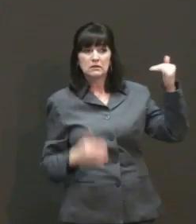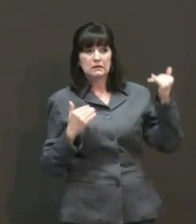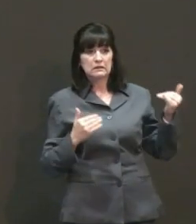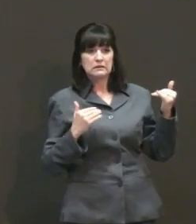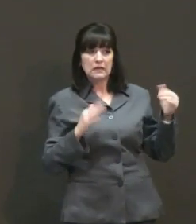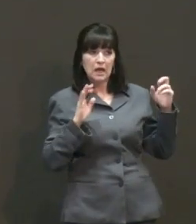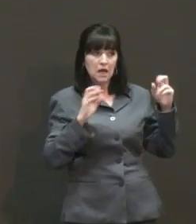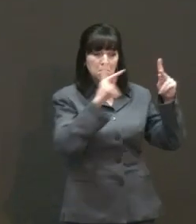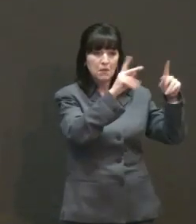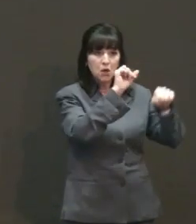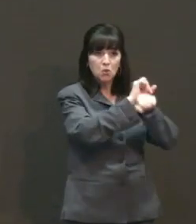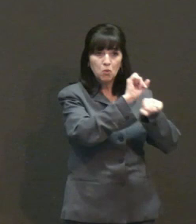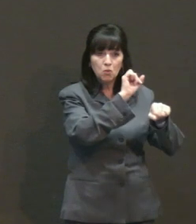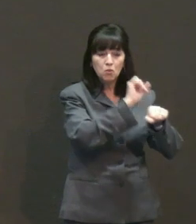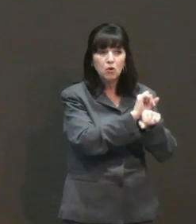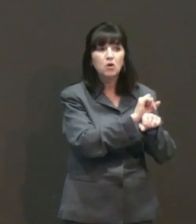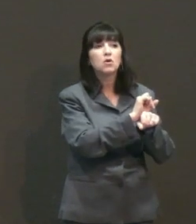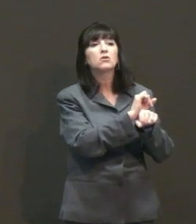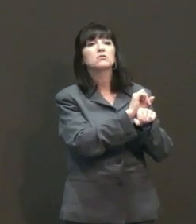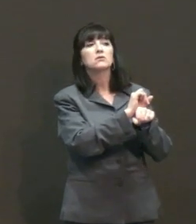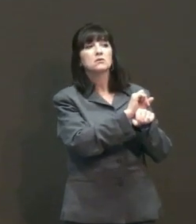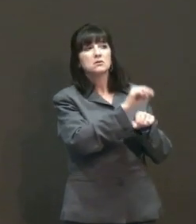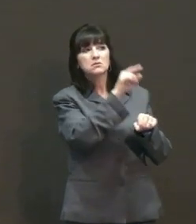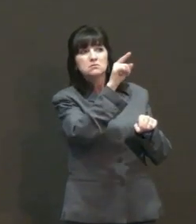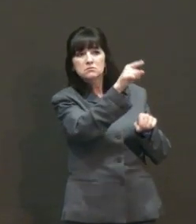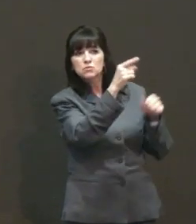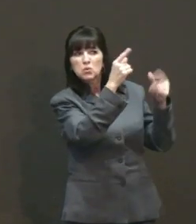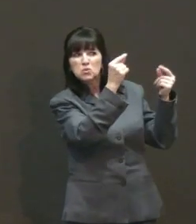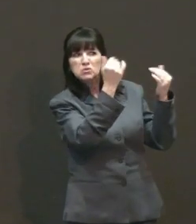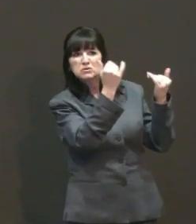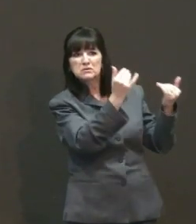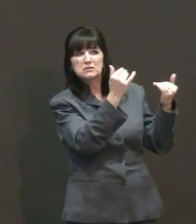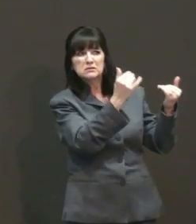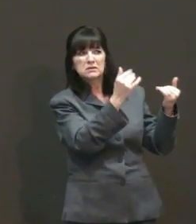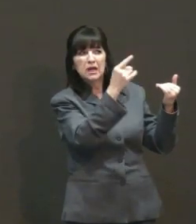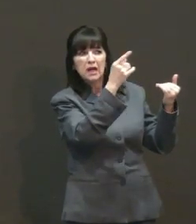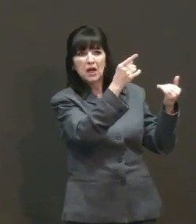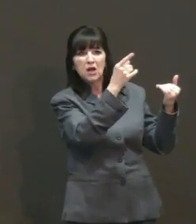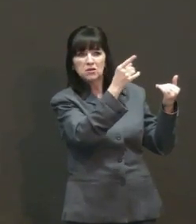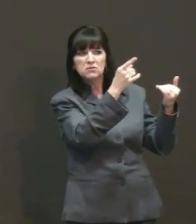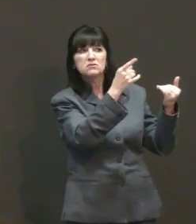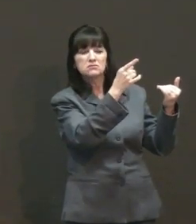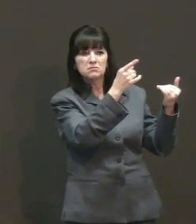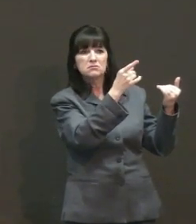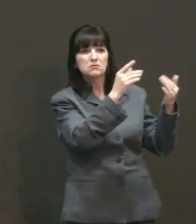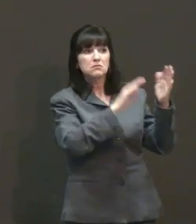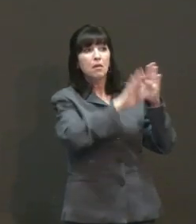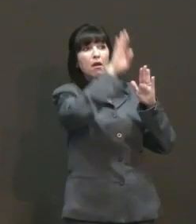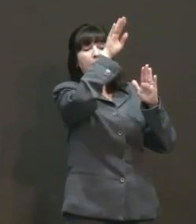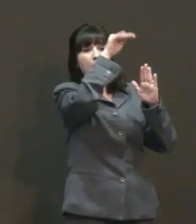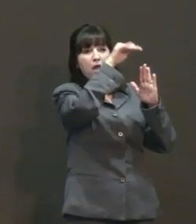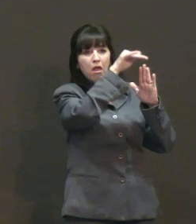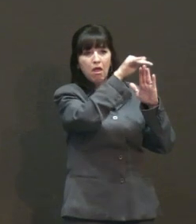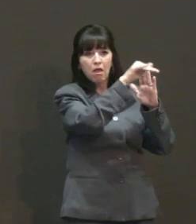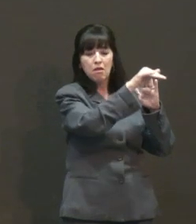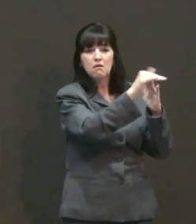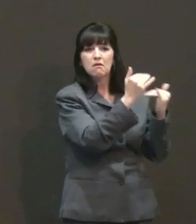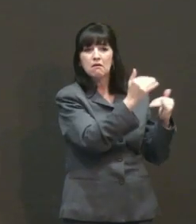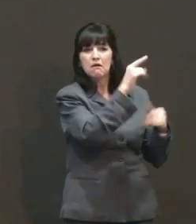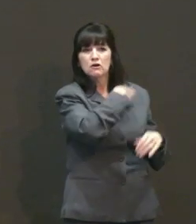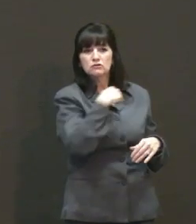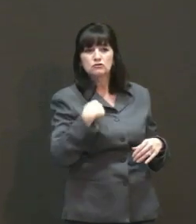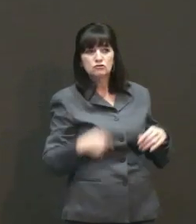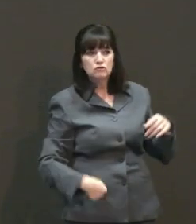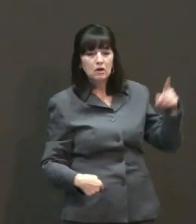work orders and some questions about that. And so we're going to try to make the best decisions that we can based on